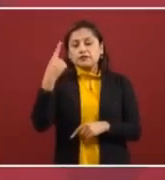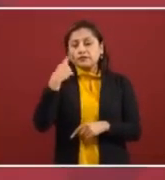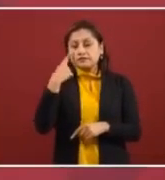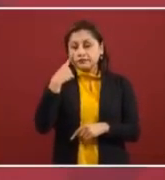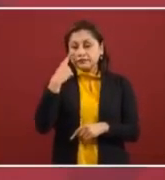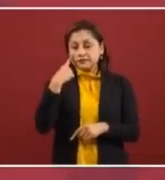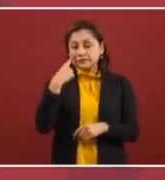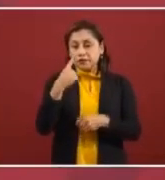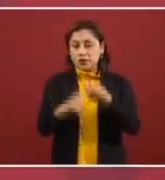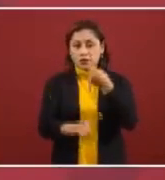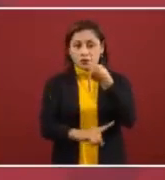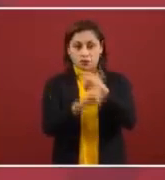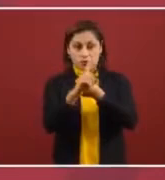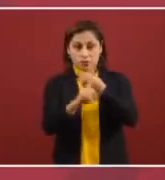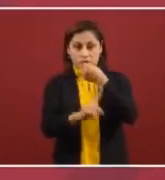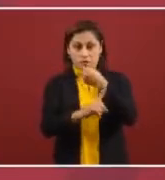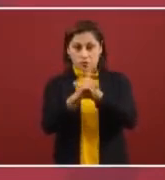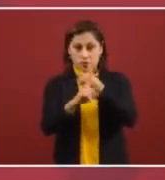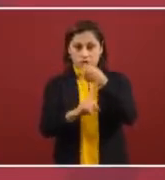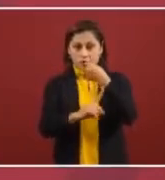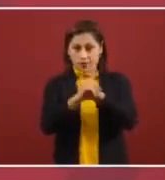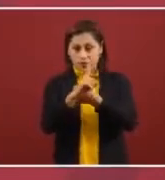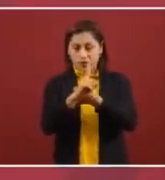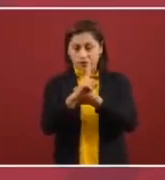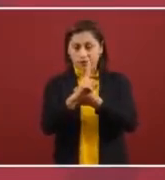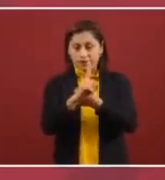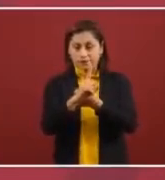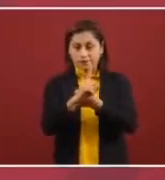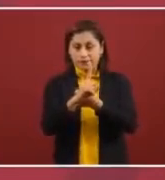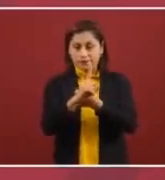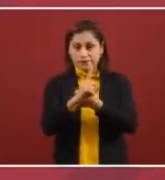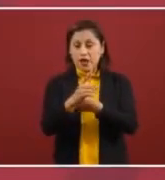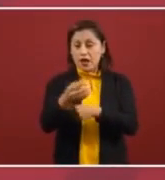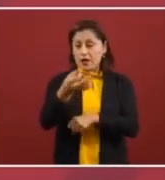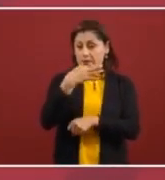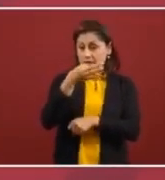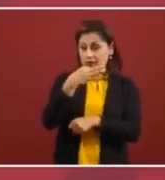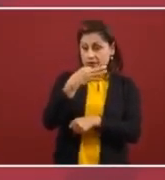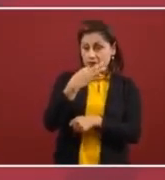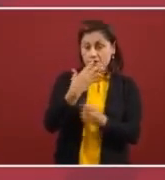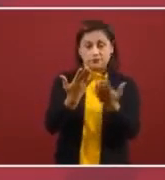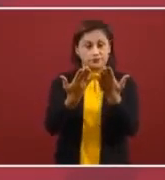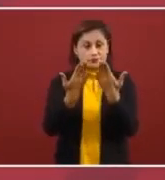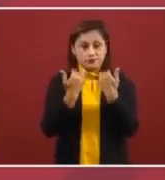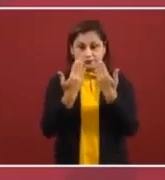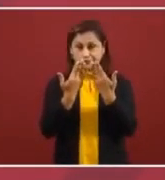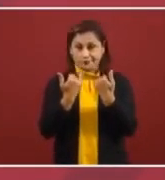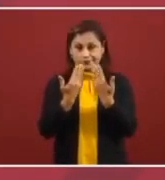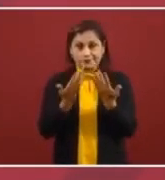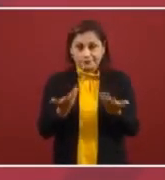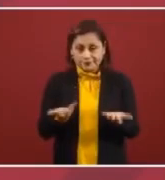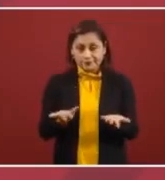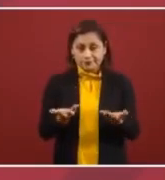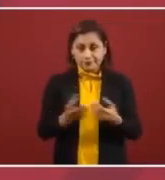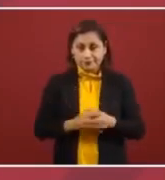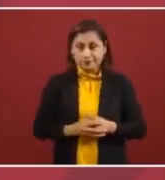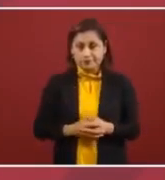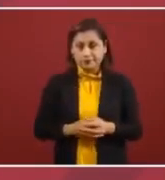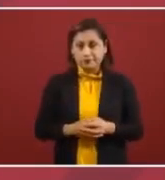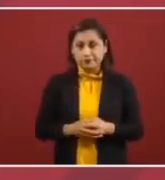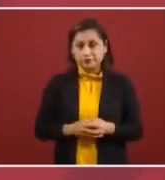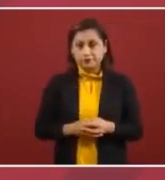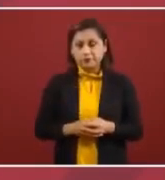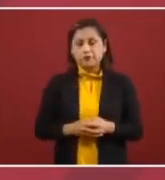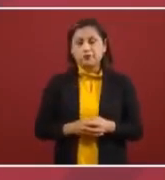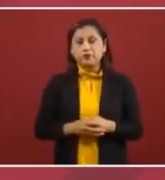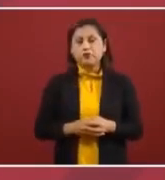the outskirts? He says, the problem is originally was the lack of medication